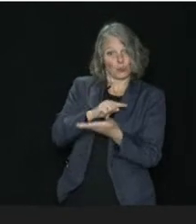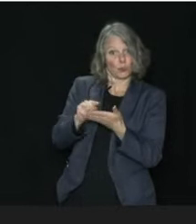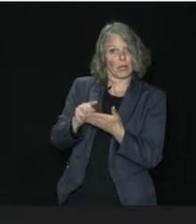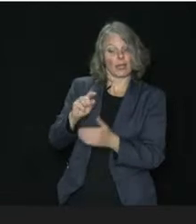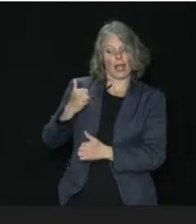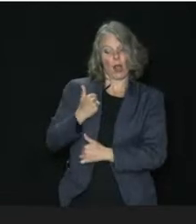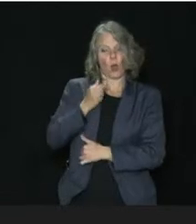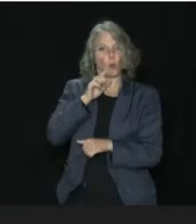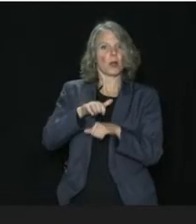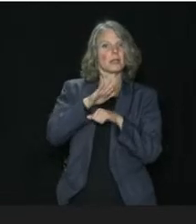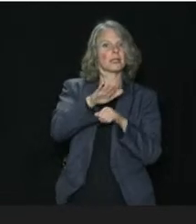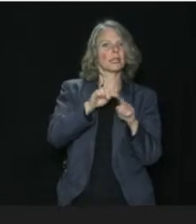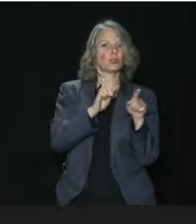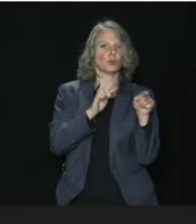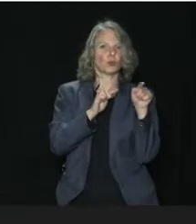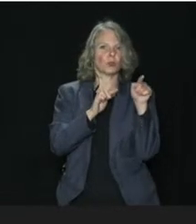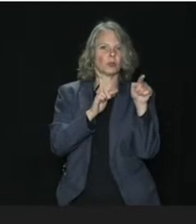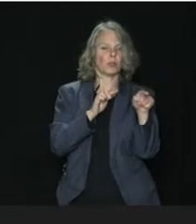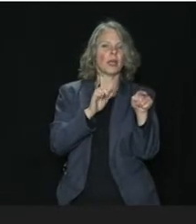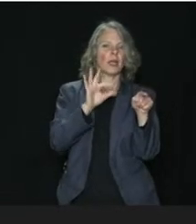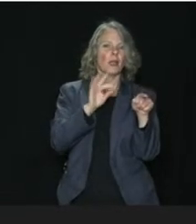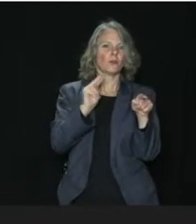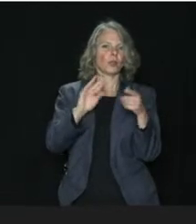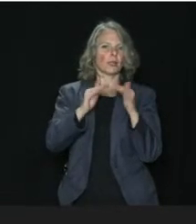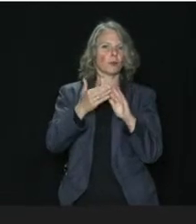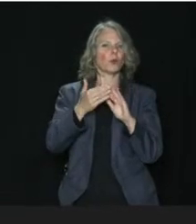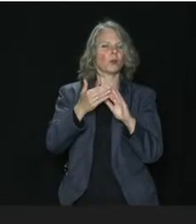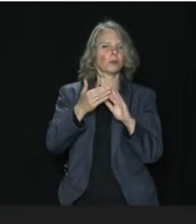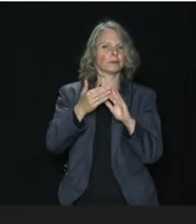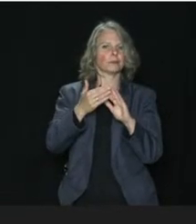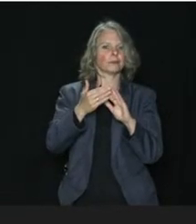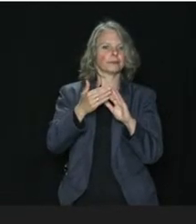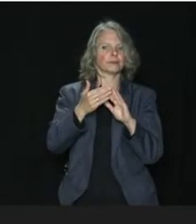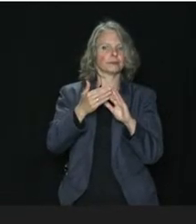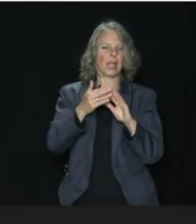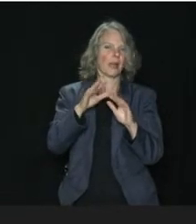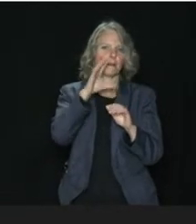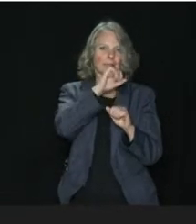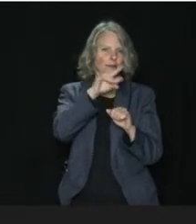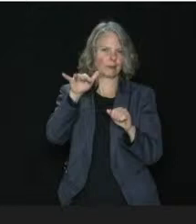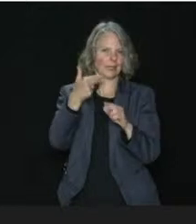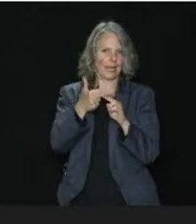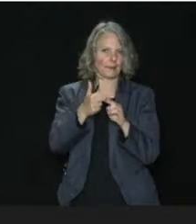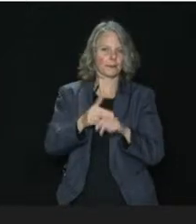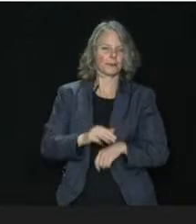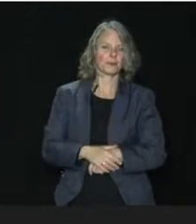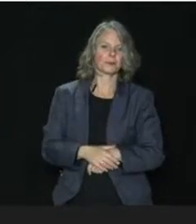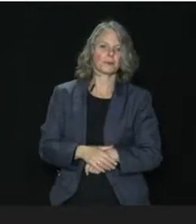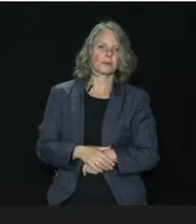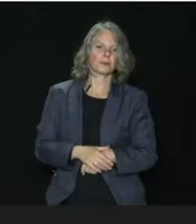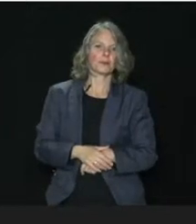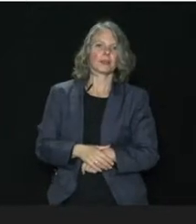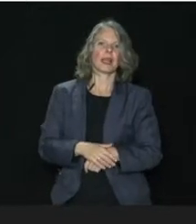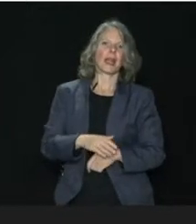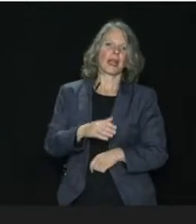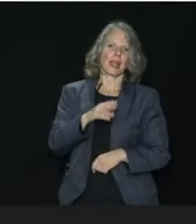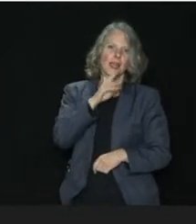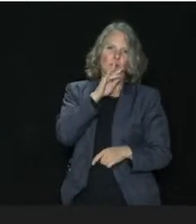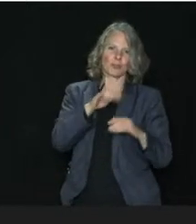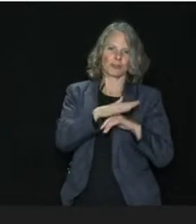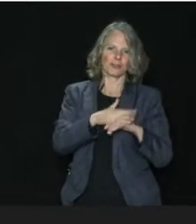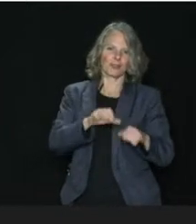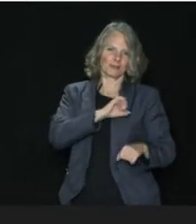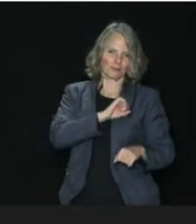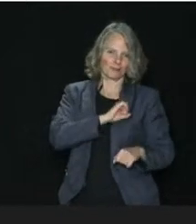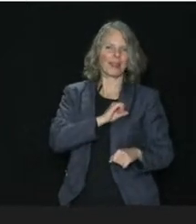in Wunumin and Pagangicum First Nation communities with the second dose of COVID-19. Miigwech, Nakumik, Marcy, thank